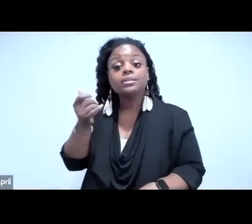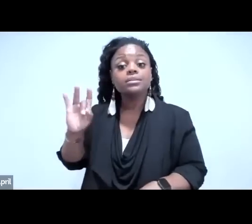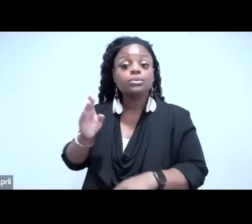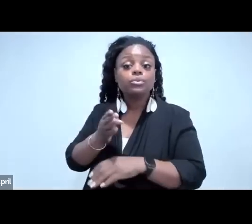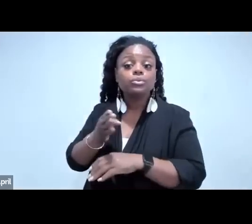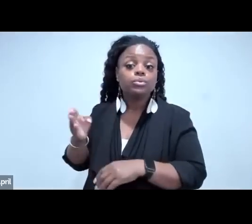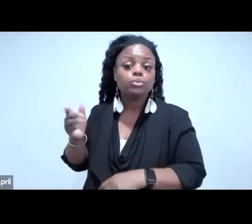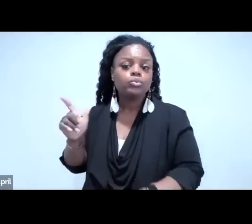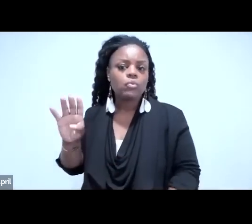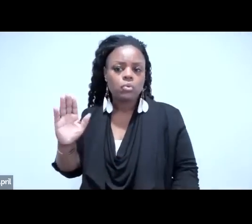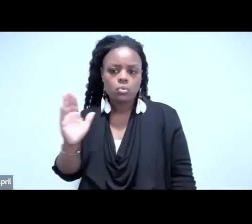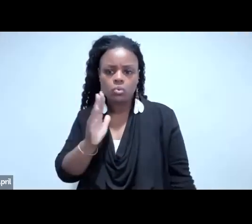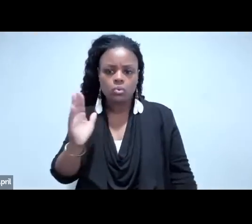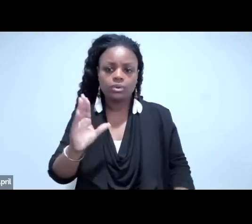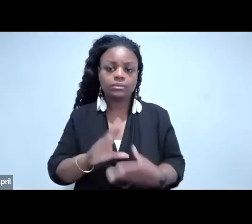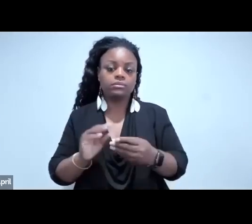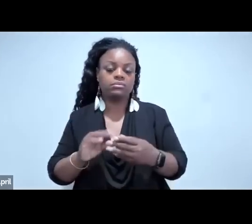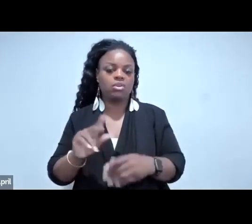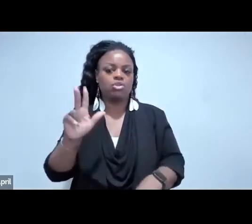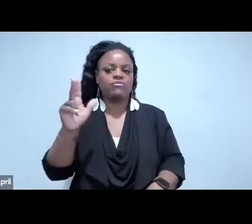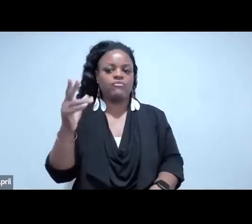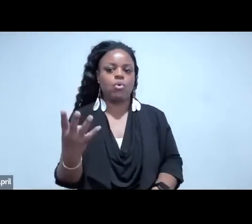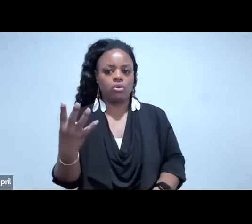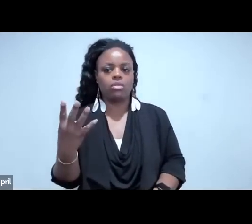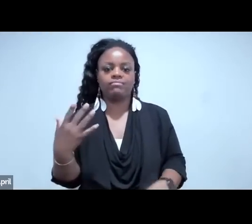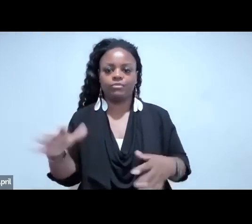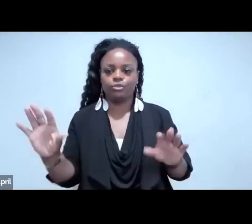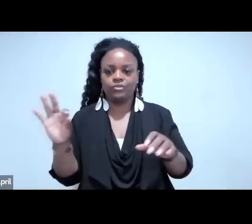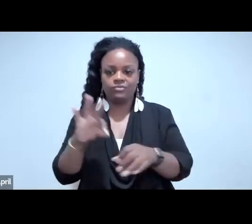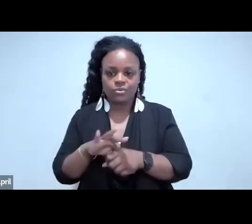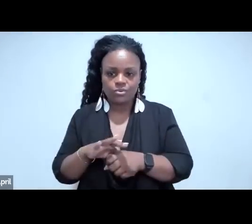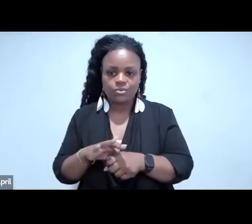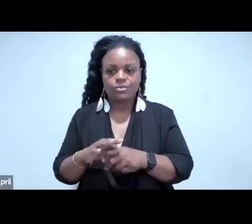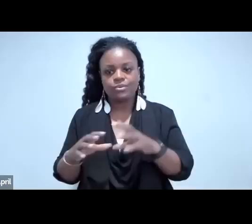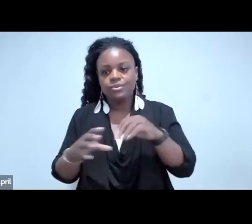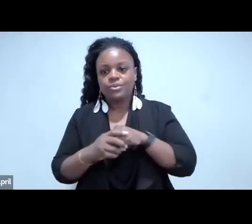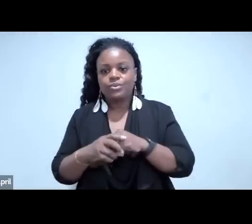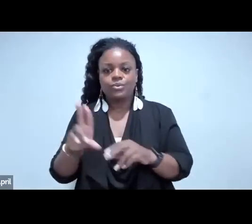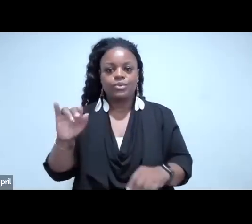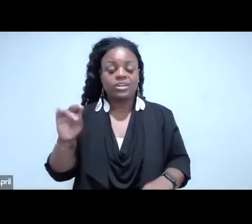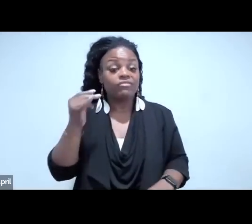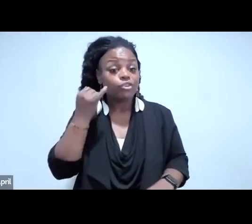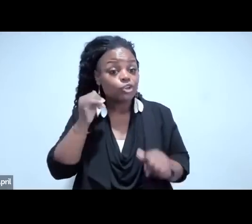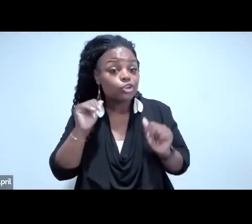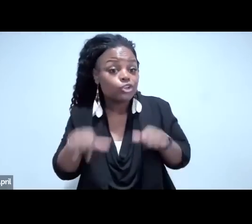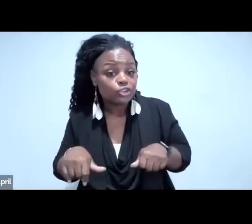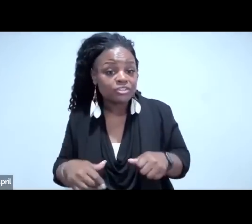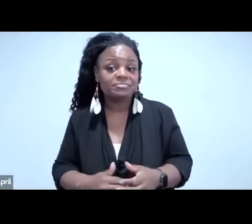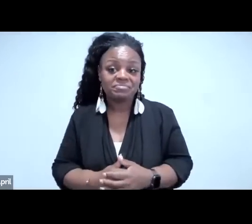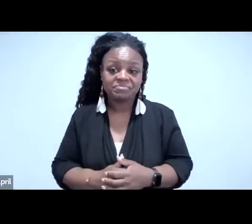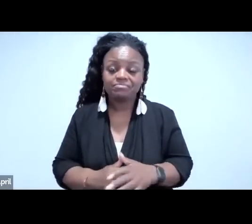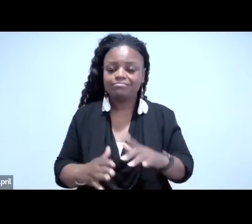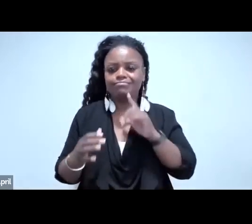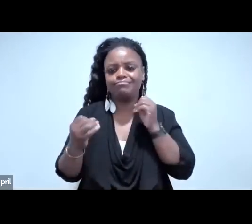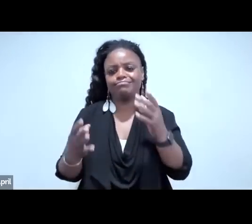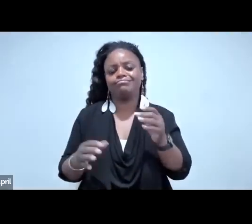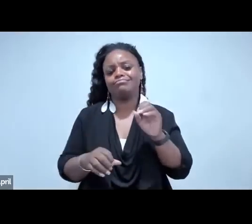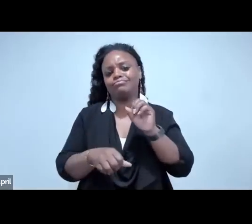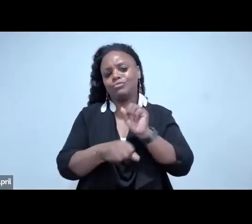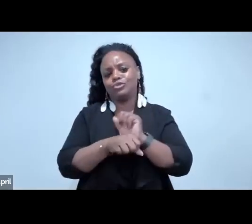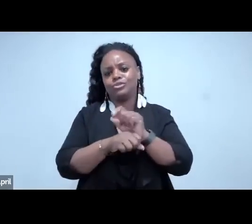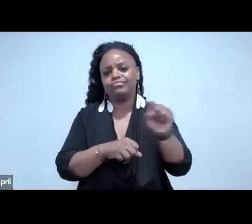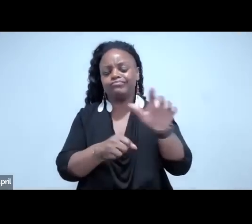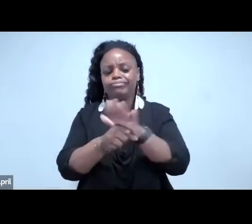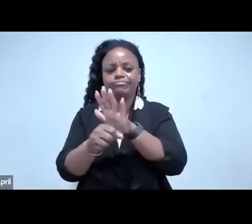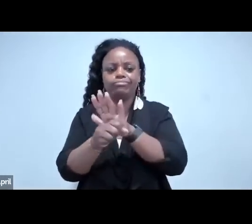4. Many workers are fed up with America's huge income inequality. Many workers are angry about how they were treated during the